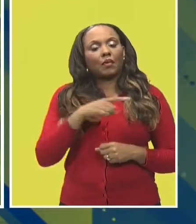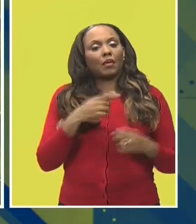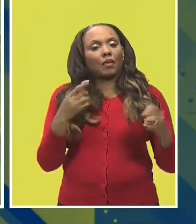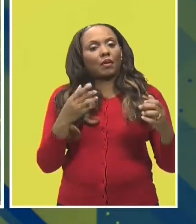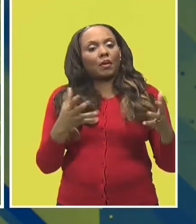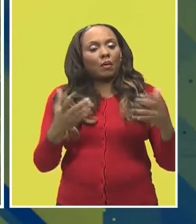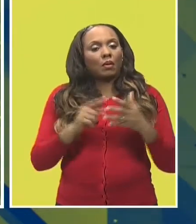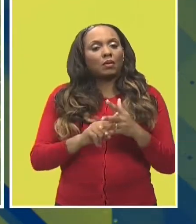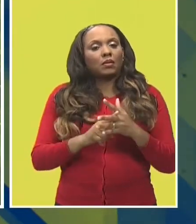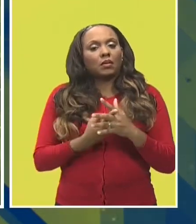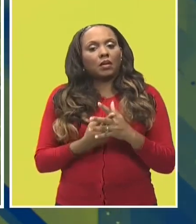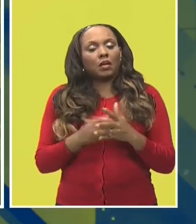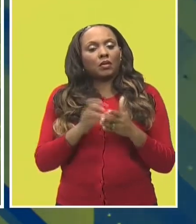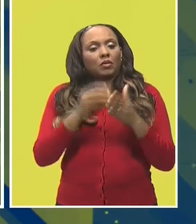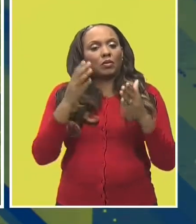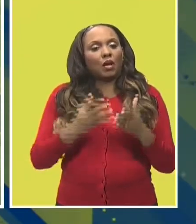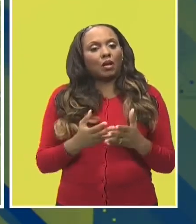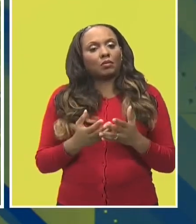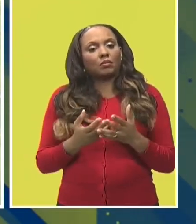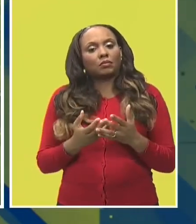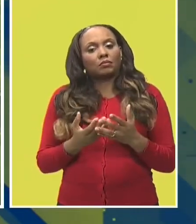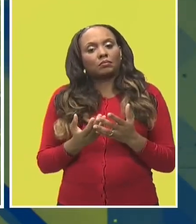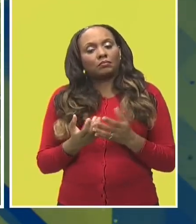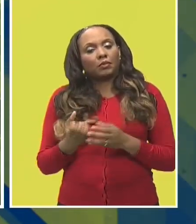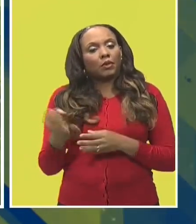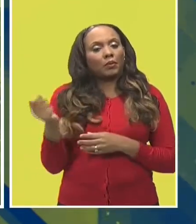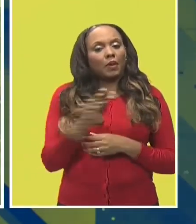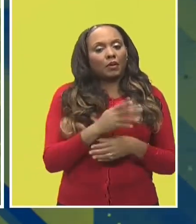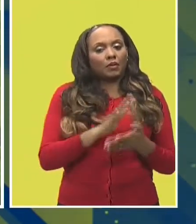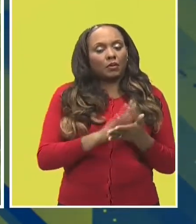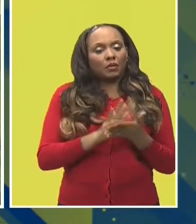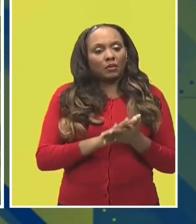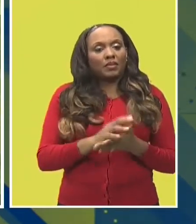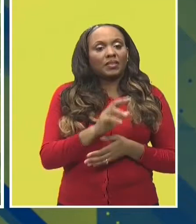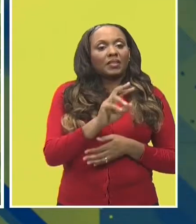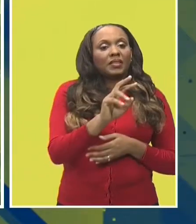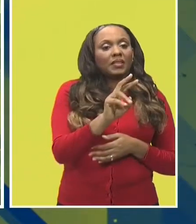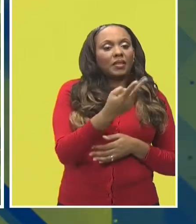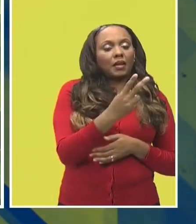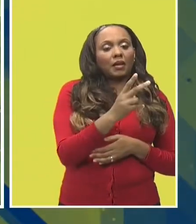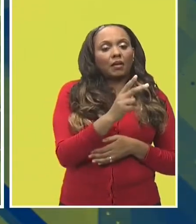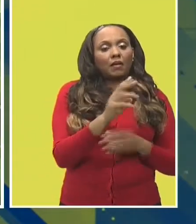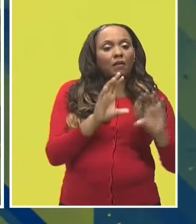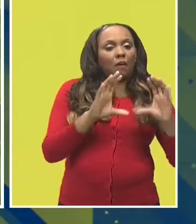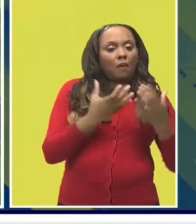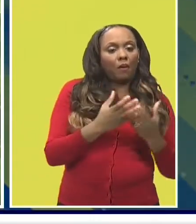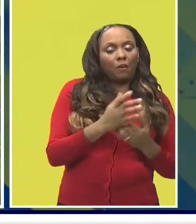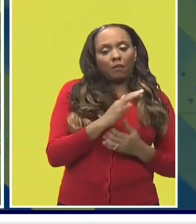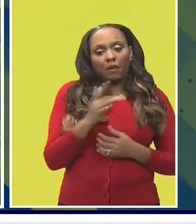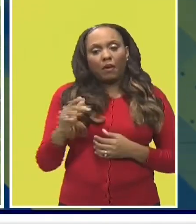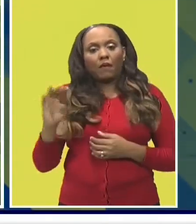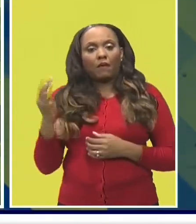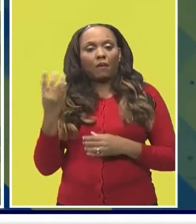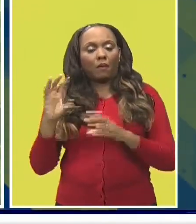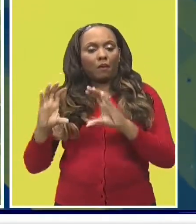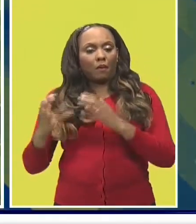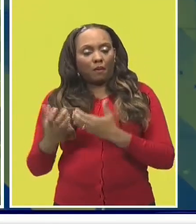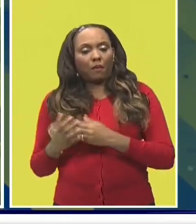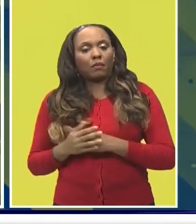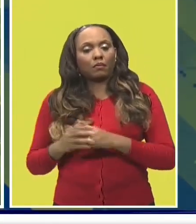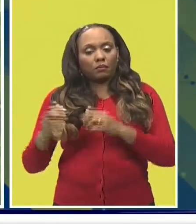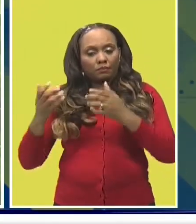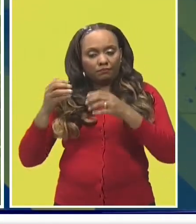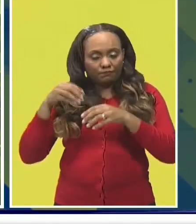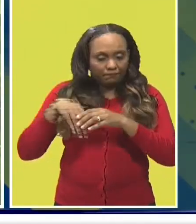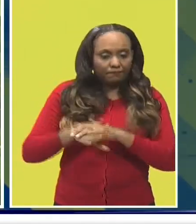tomorrow at the Frederick Smith Secondary School of 2nd to 4th form students, and that will be followed by full reopening of school of